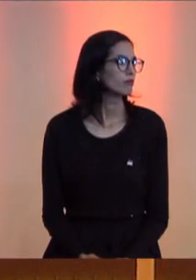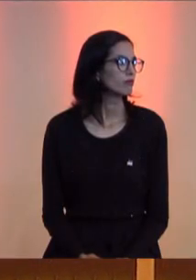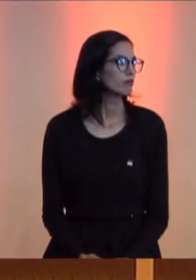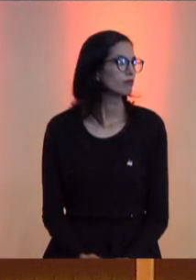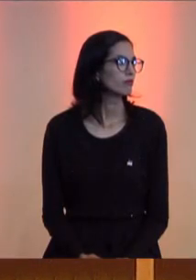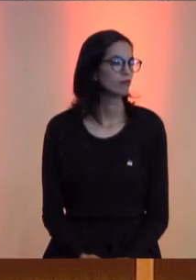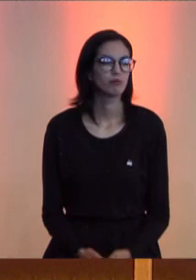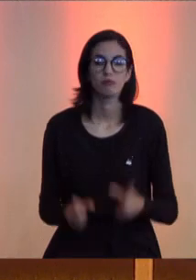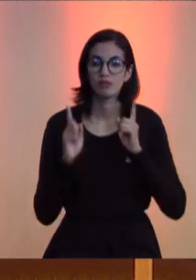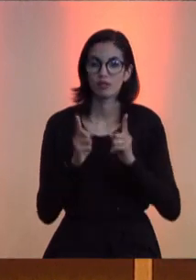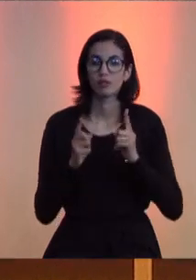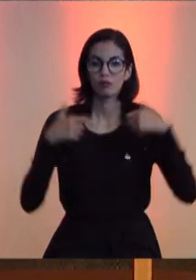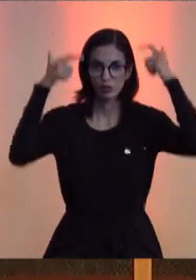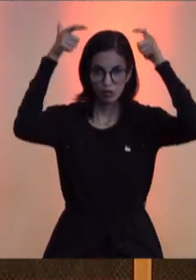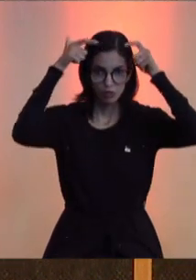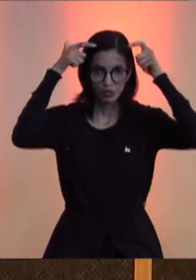¿Qué?